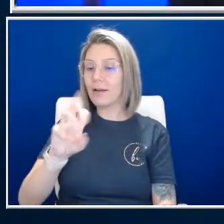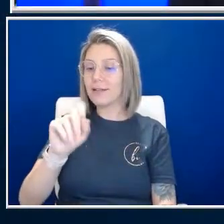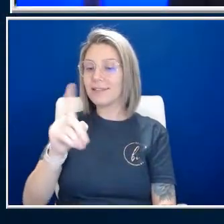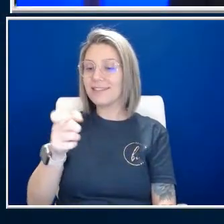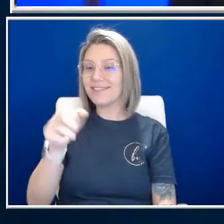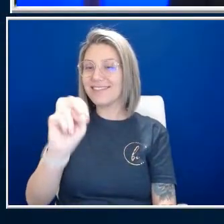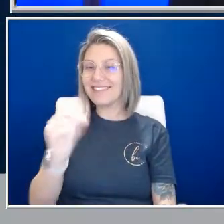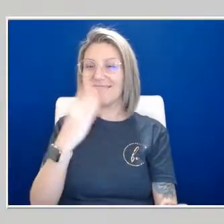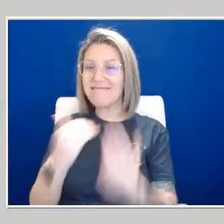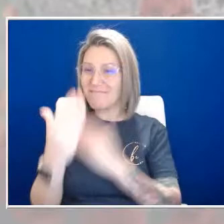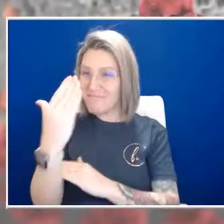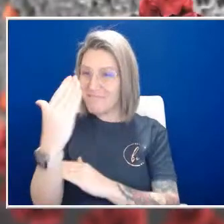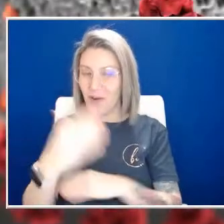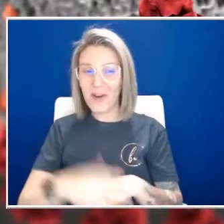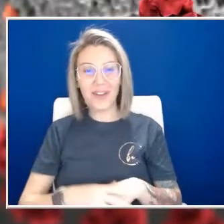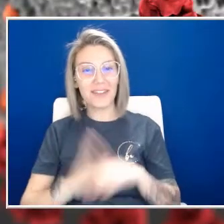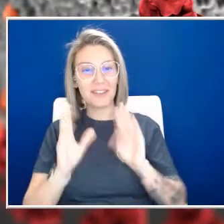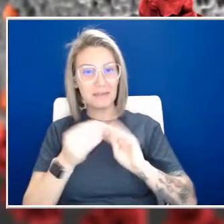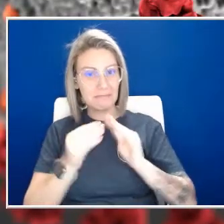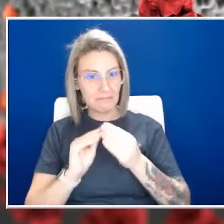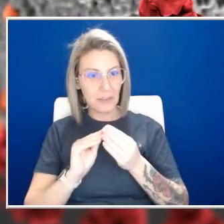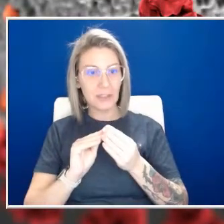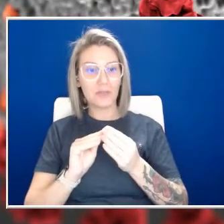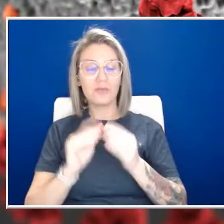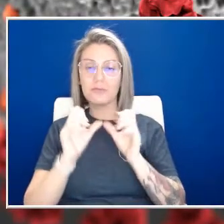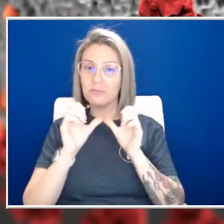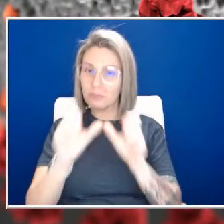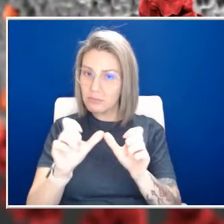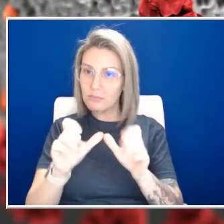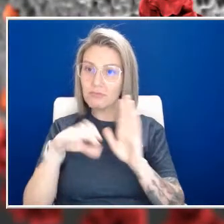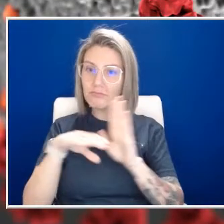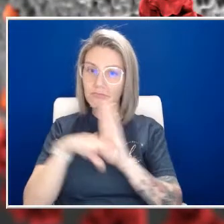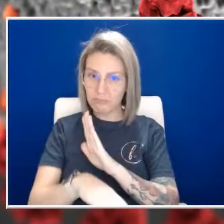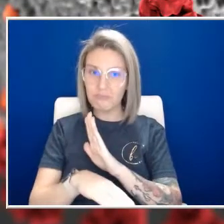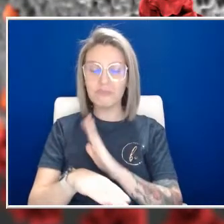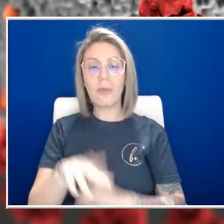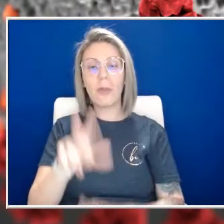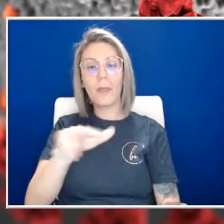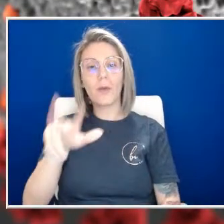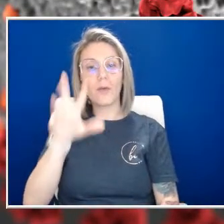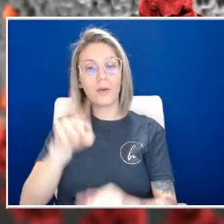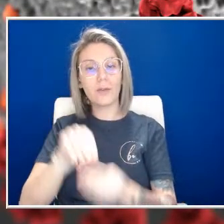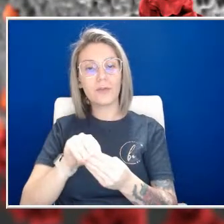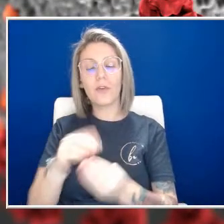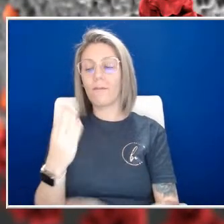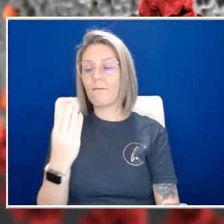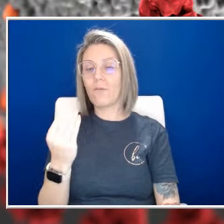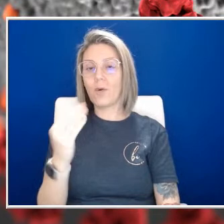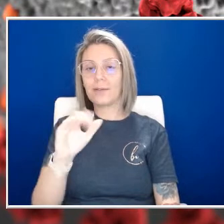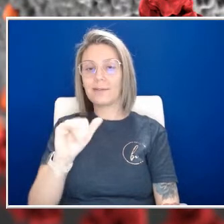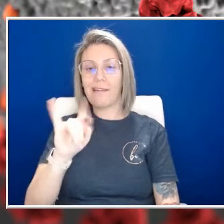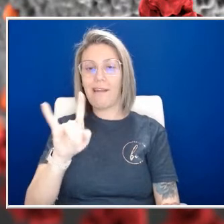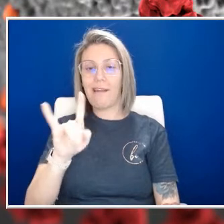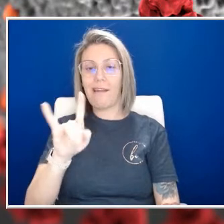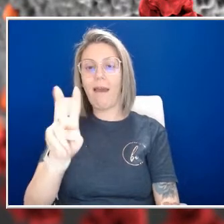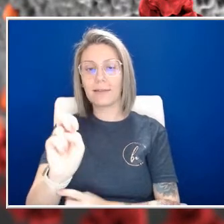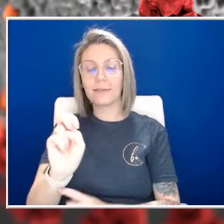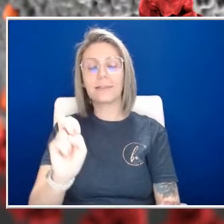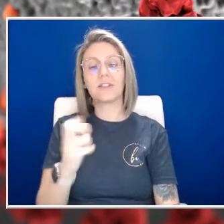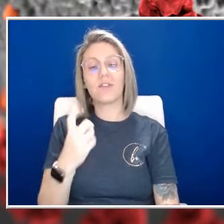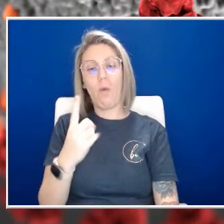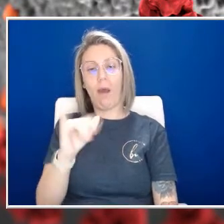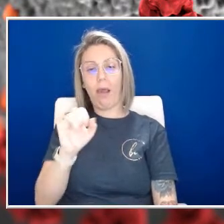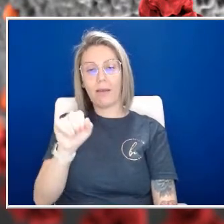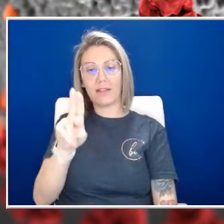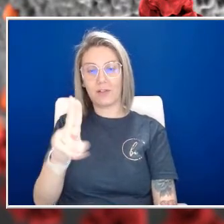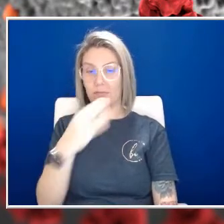Yeah, our numbers continuing to trend in the right direction. 33 total, but 14 active infections, only 1 in the ICU, which is a lot better. We